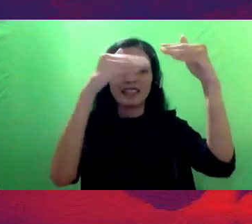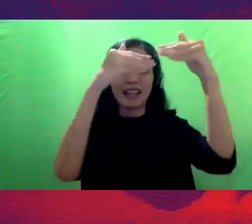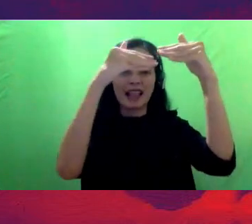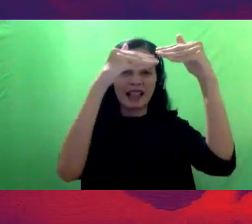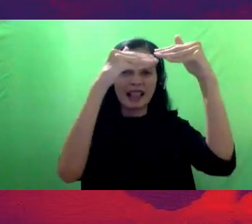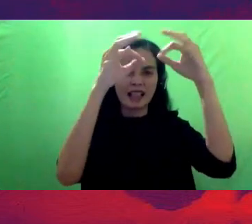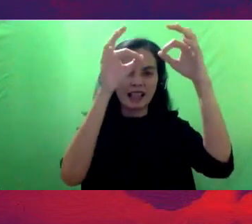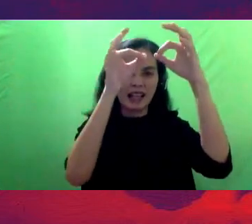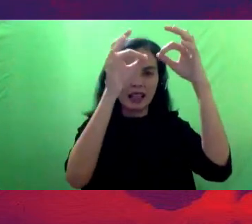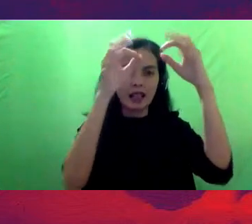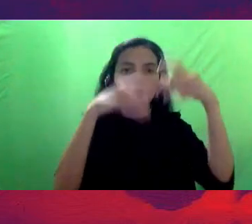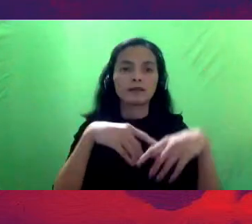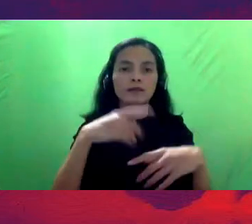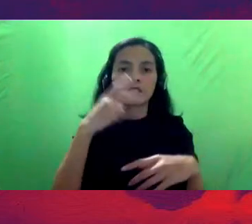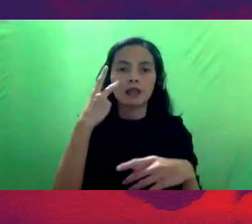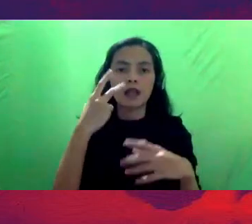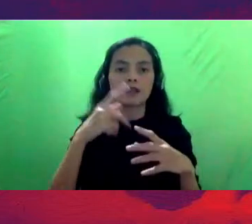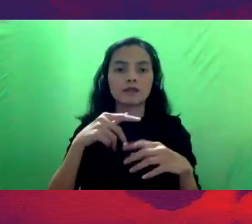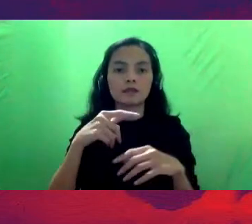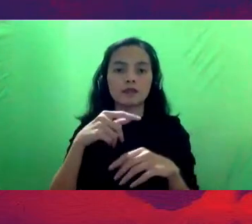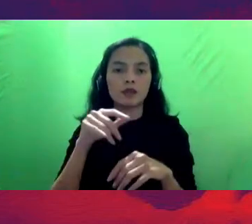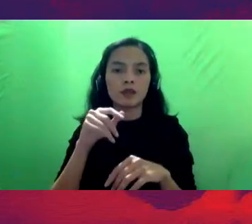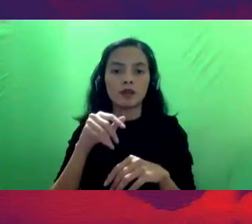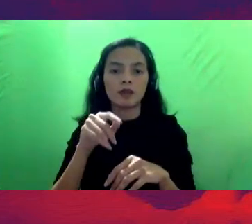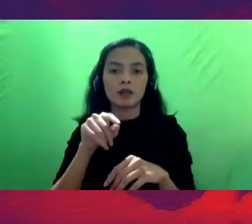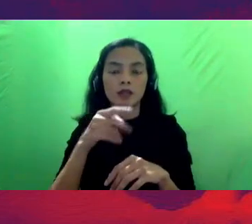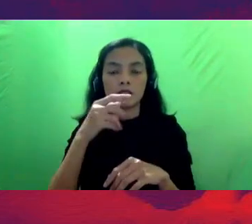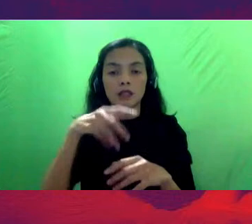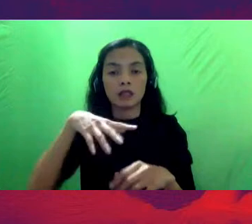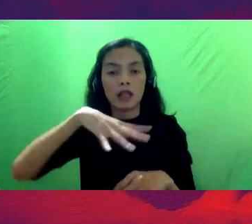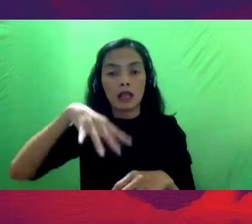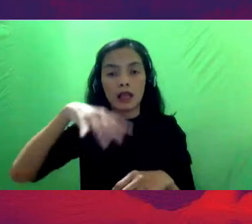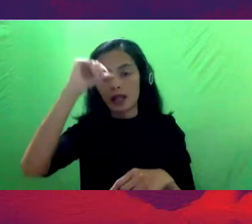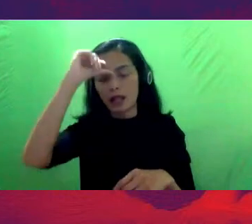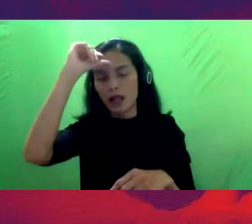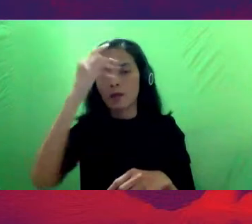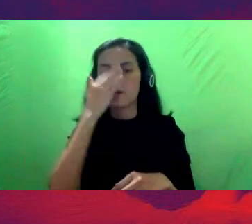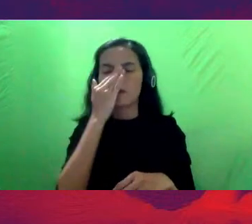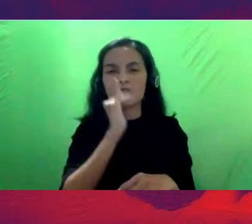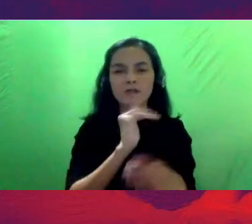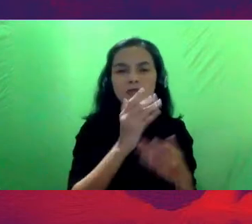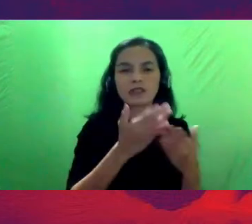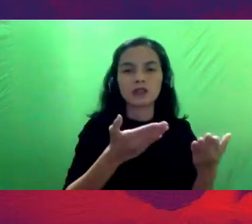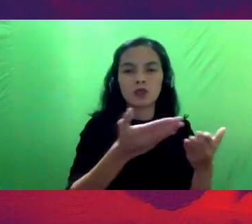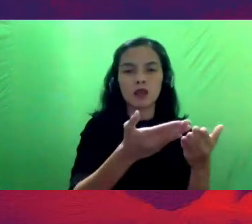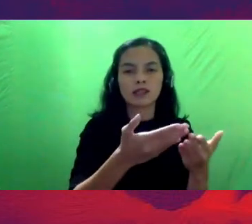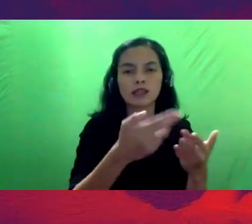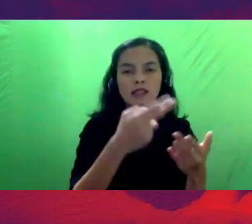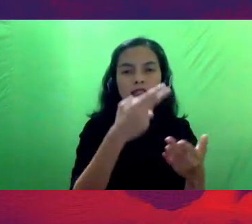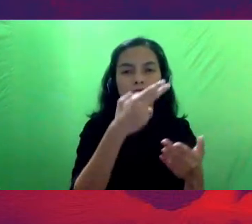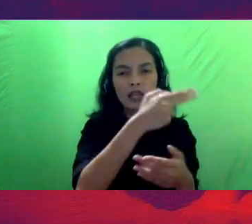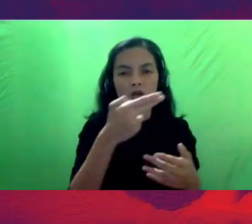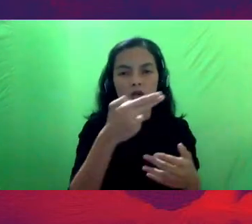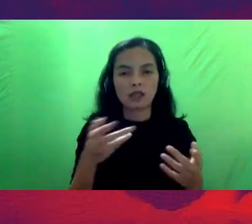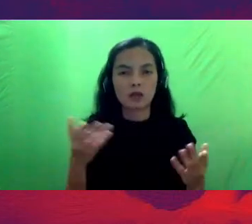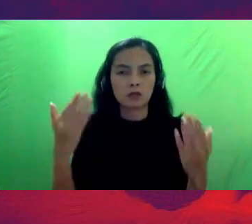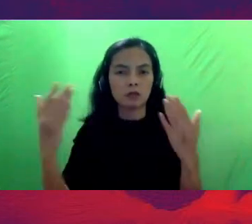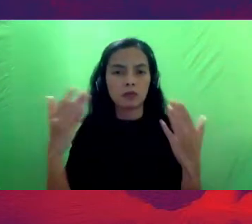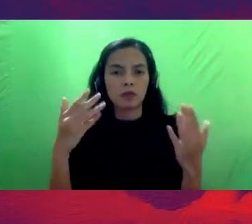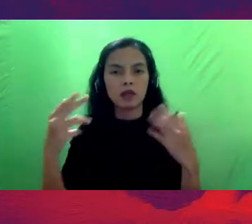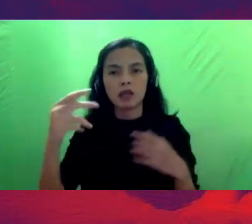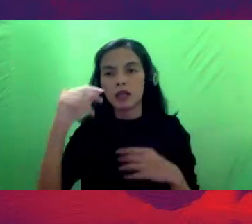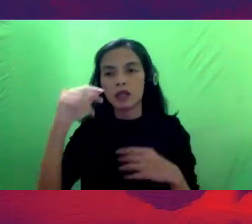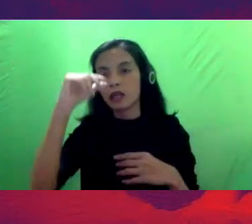to highlight the progress that is made in India, which is quite similar to what we have seen in Indonesia, but a bit scaled